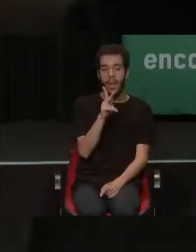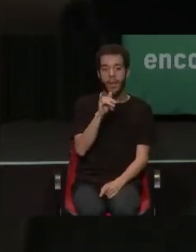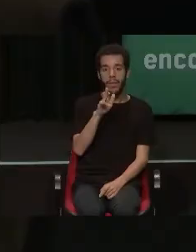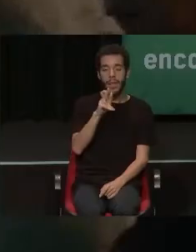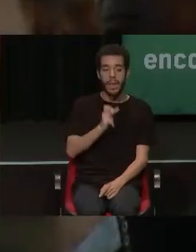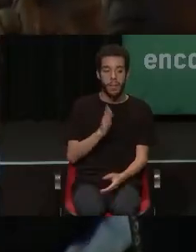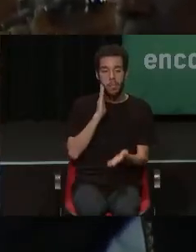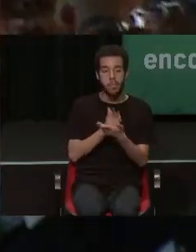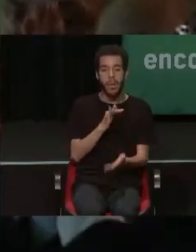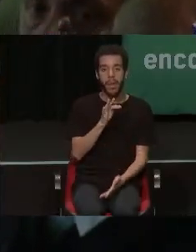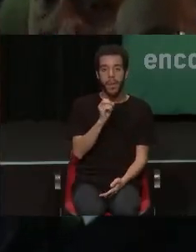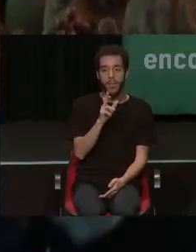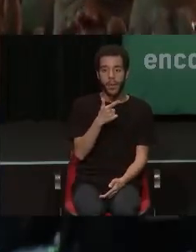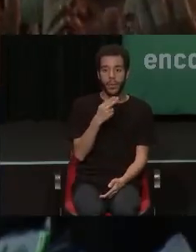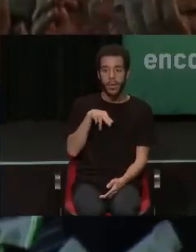Elvira.